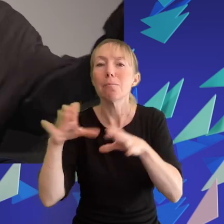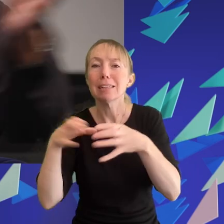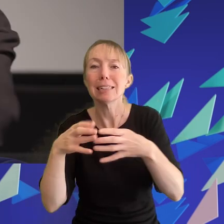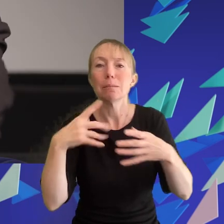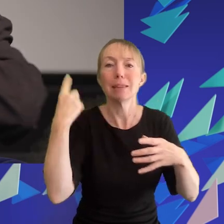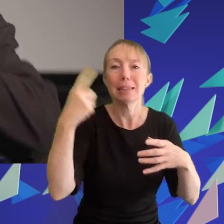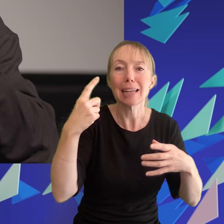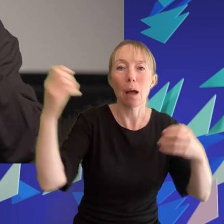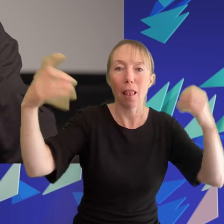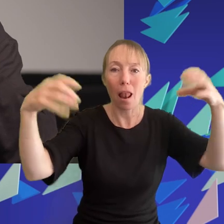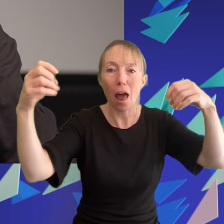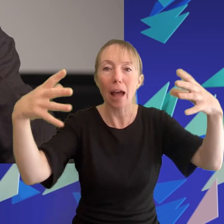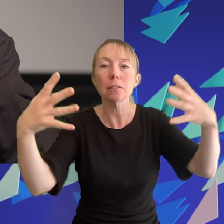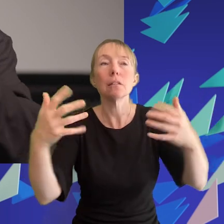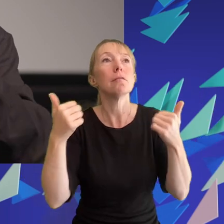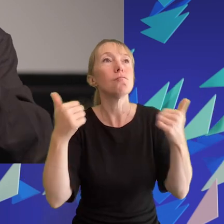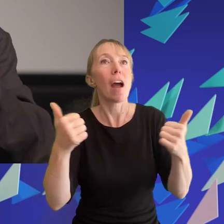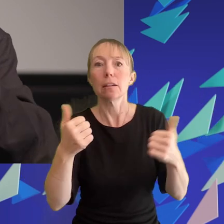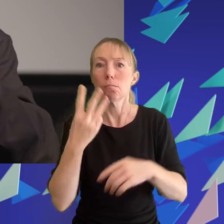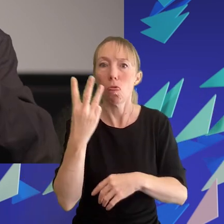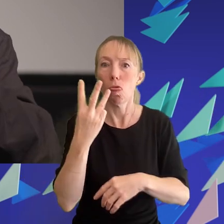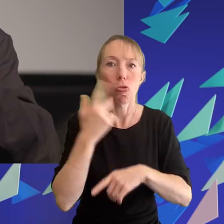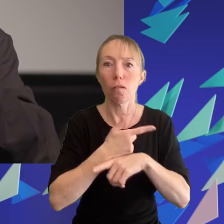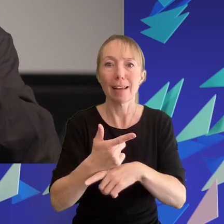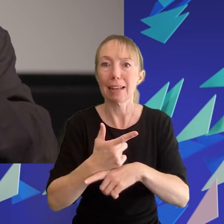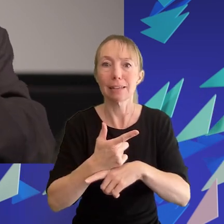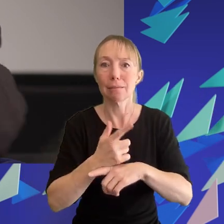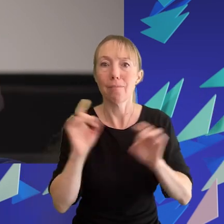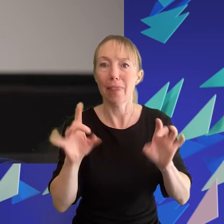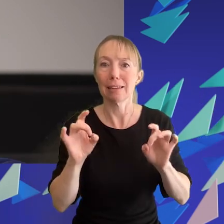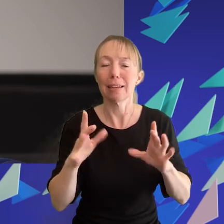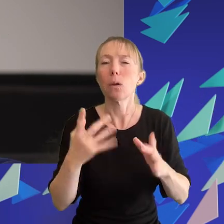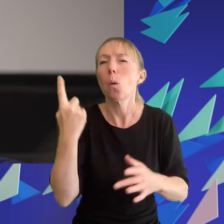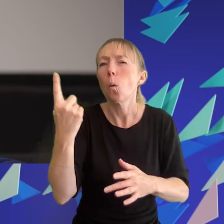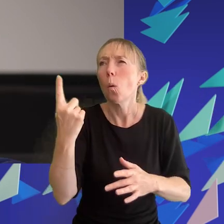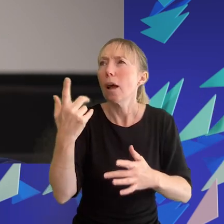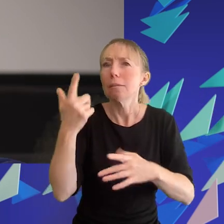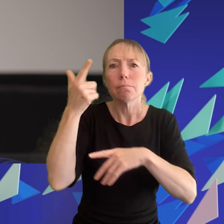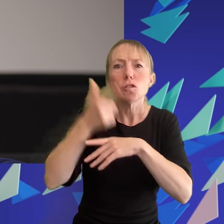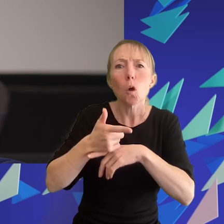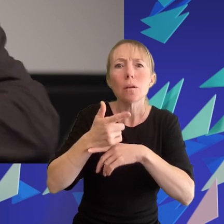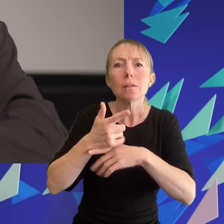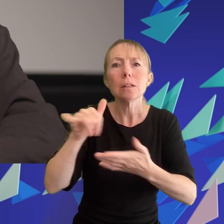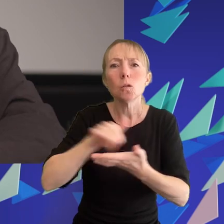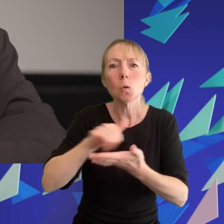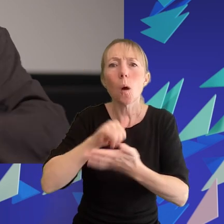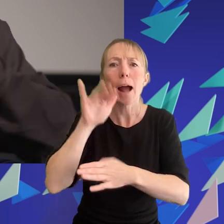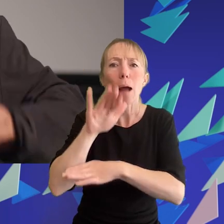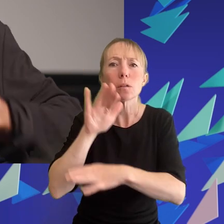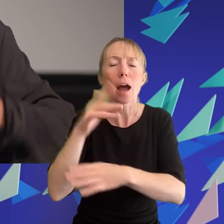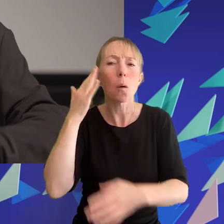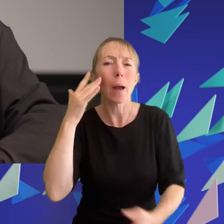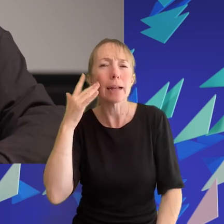all the lighting thing, suddenly it's okay, we have 3 takes maximum. Or the one in outside in New York, when